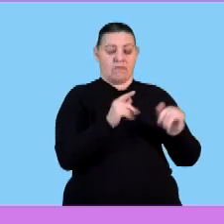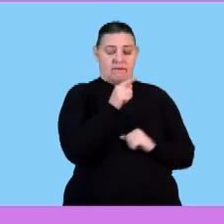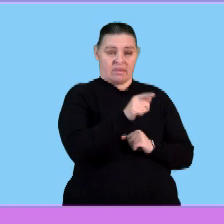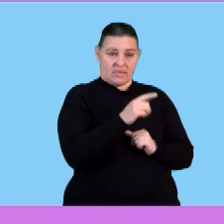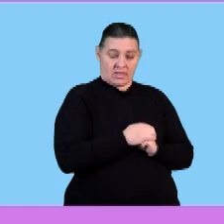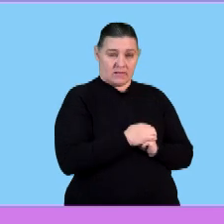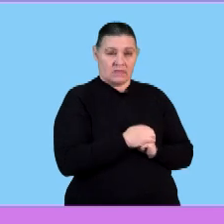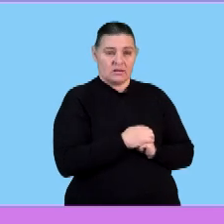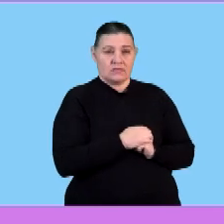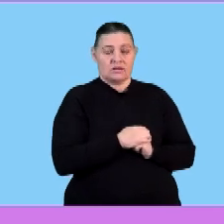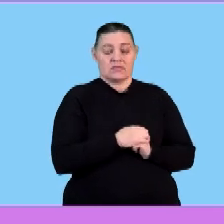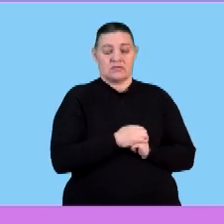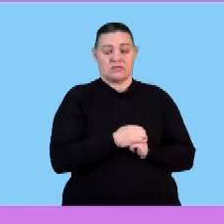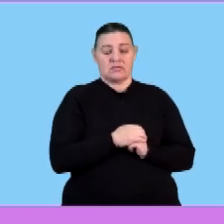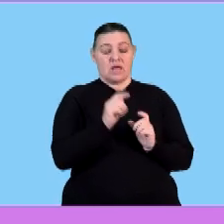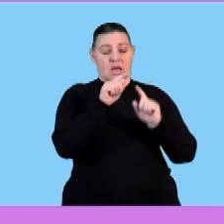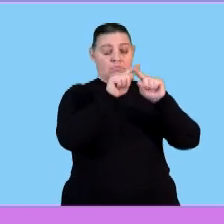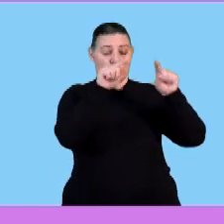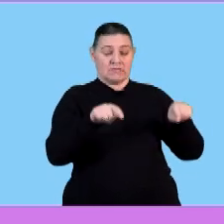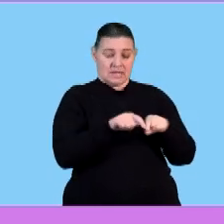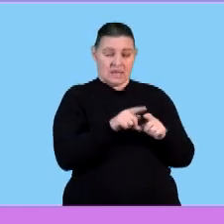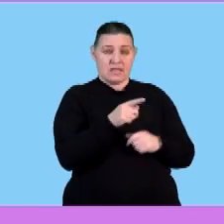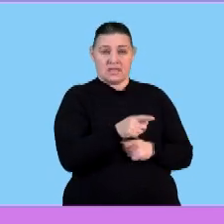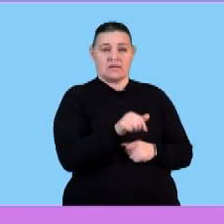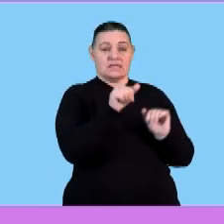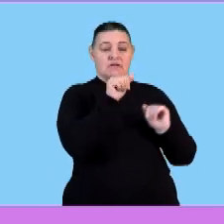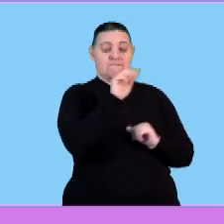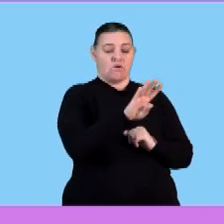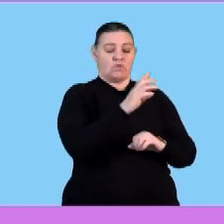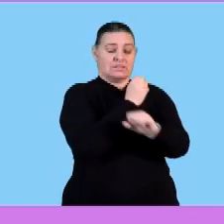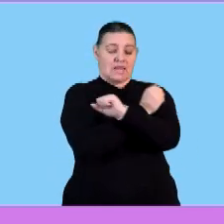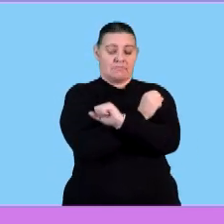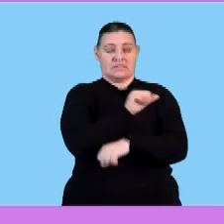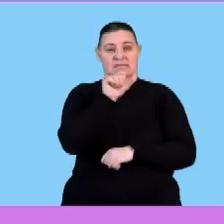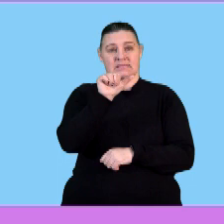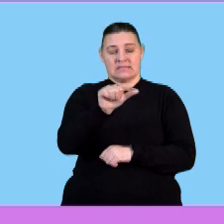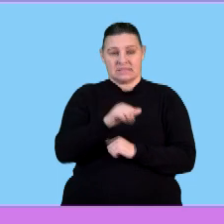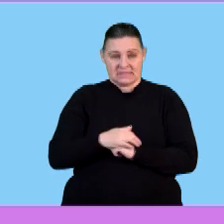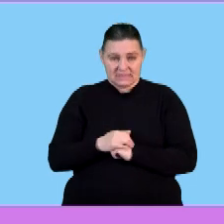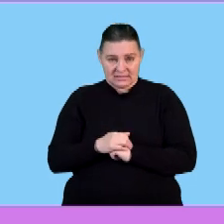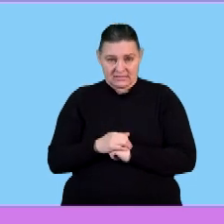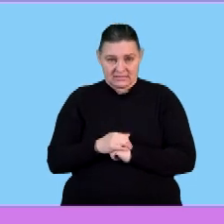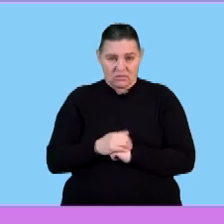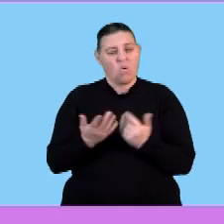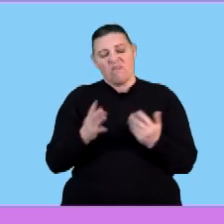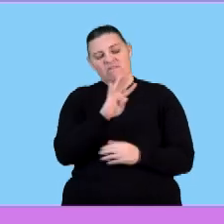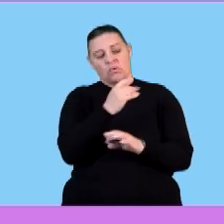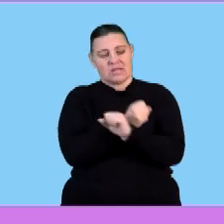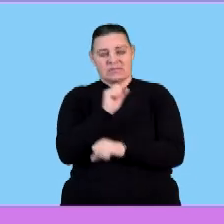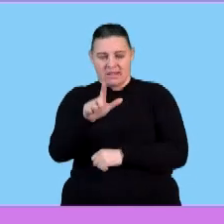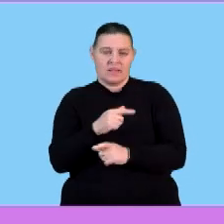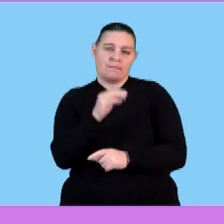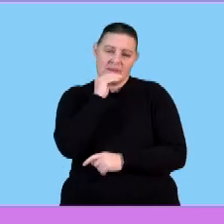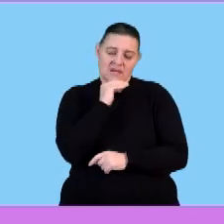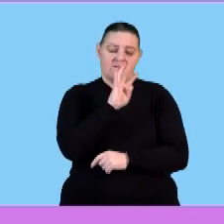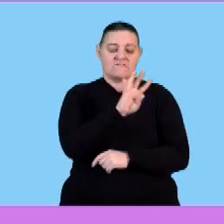with the square. The perimeter for a square is 4 times the length.